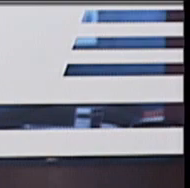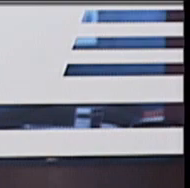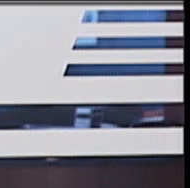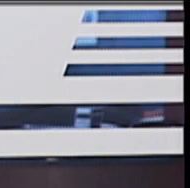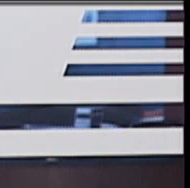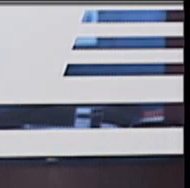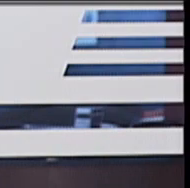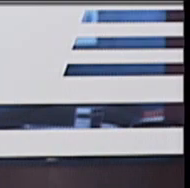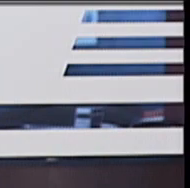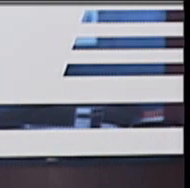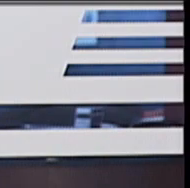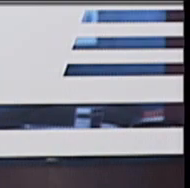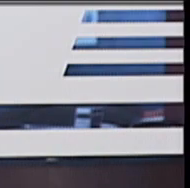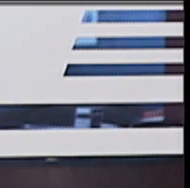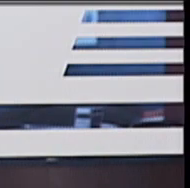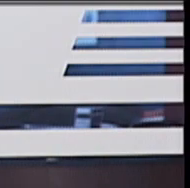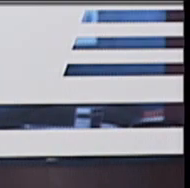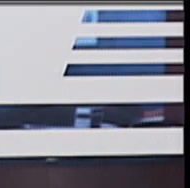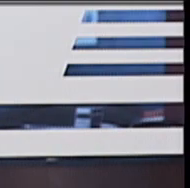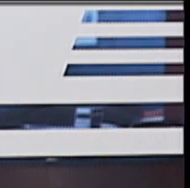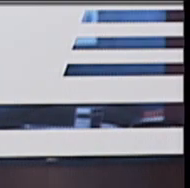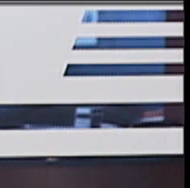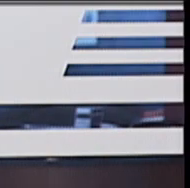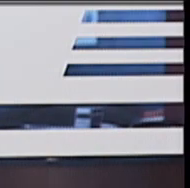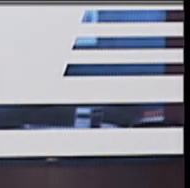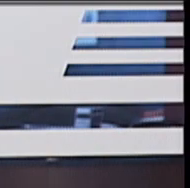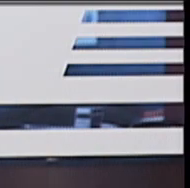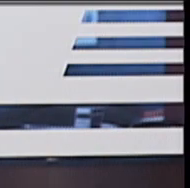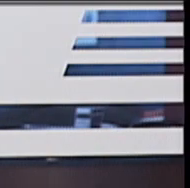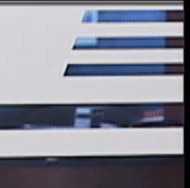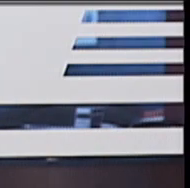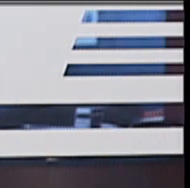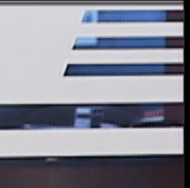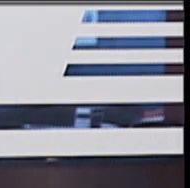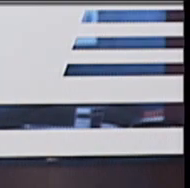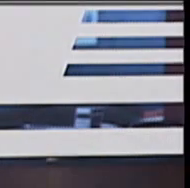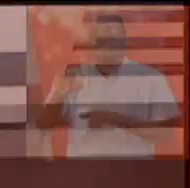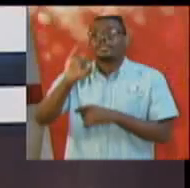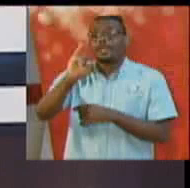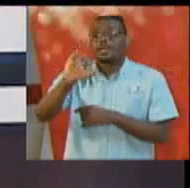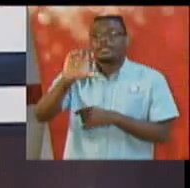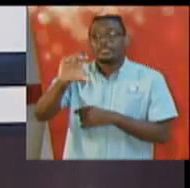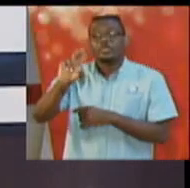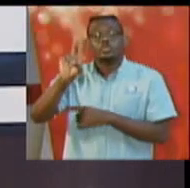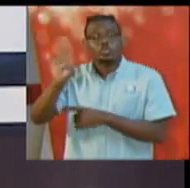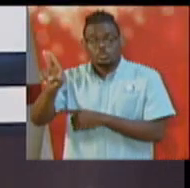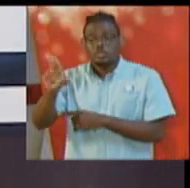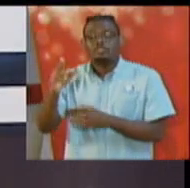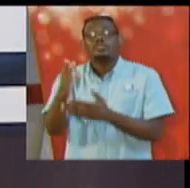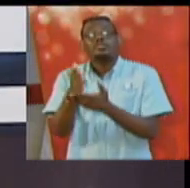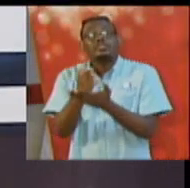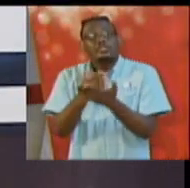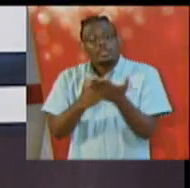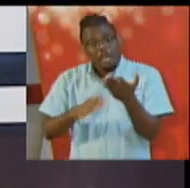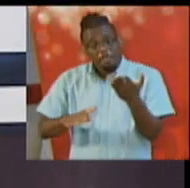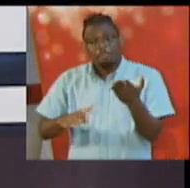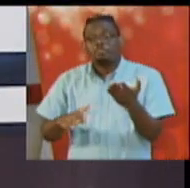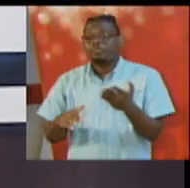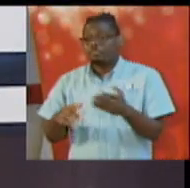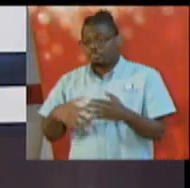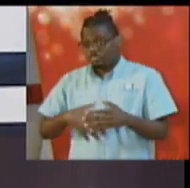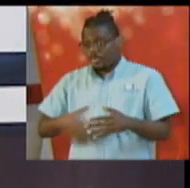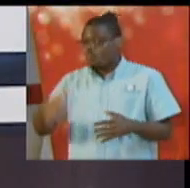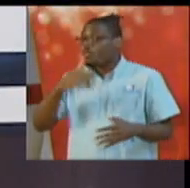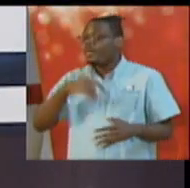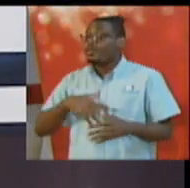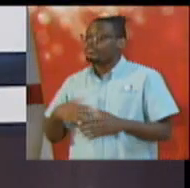this virus, since he says pregnant women can become critically ill. We were extremely fortunate that there were no